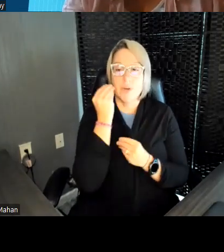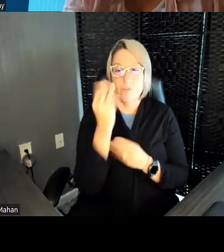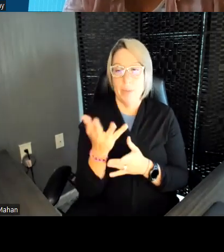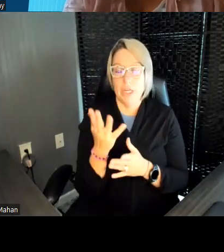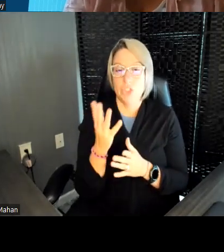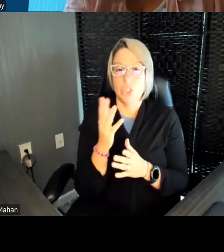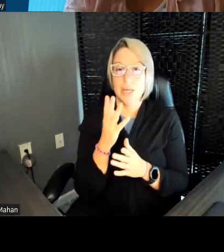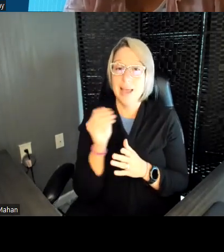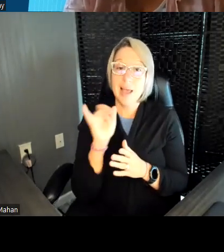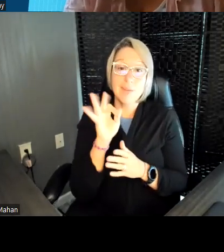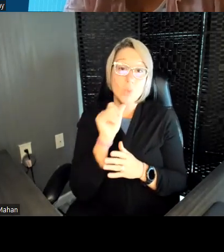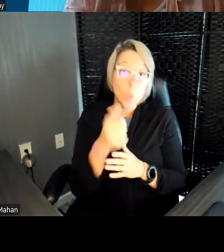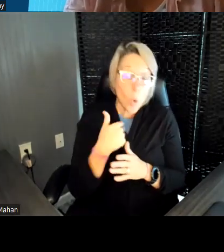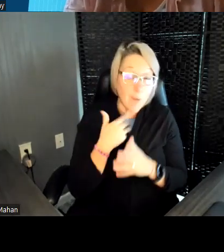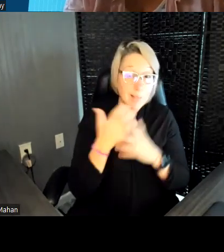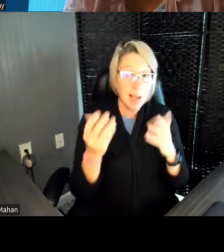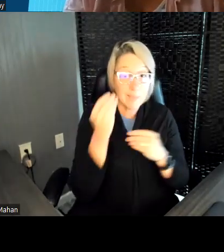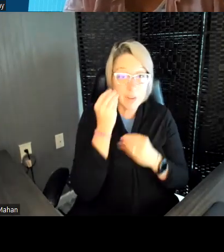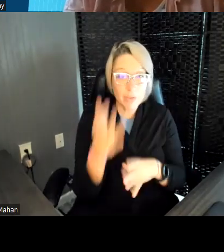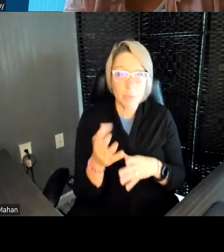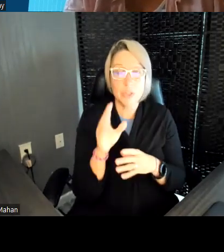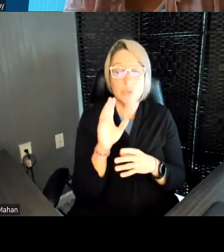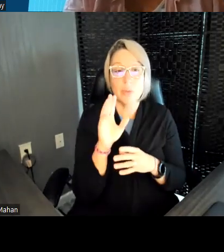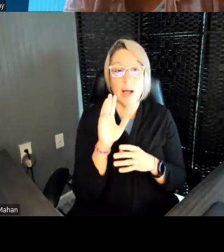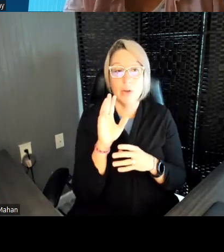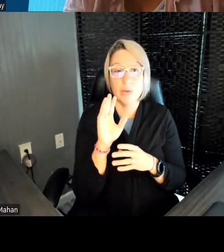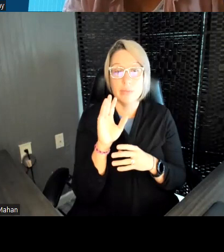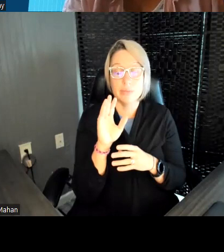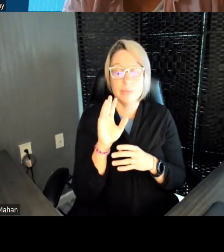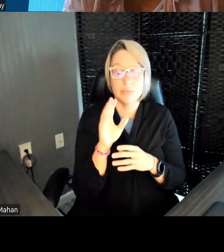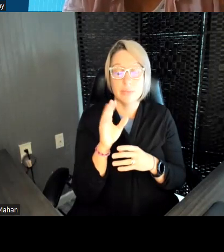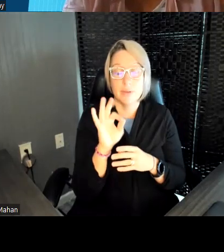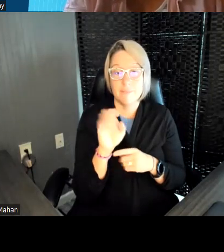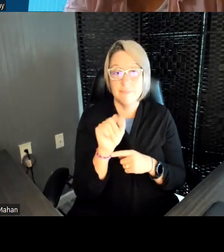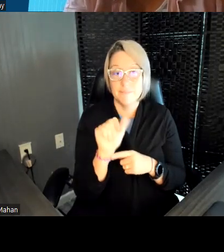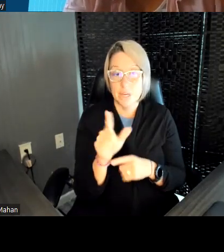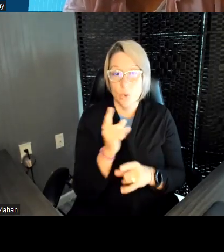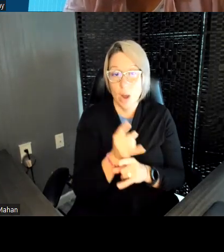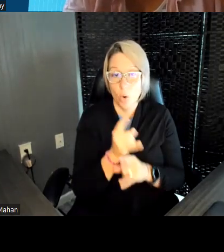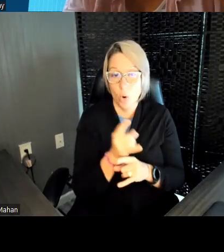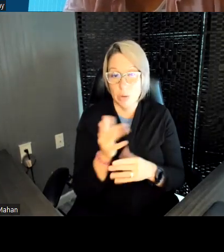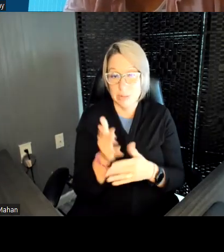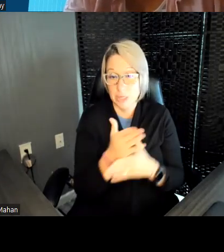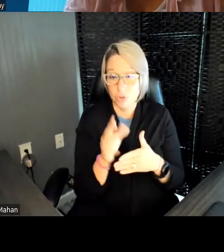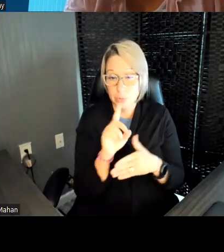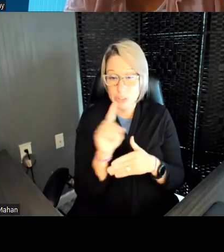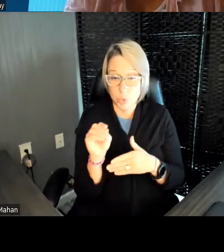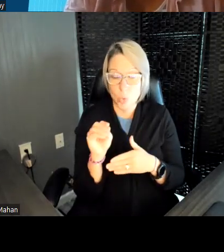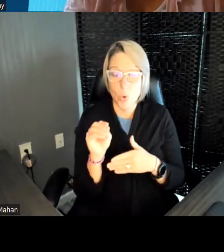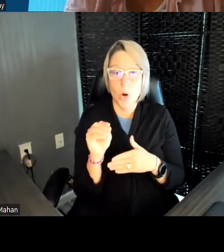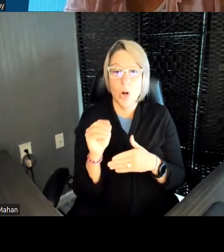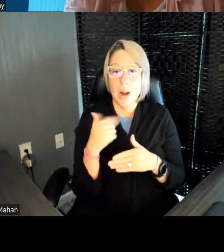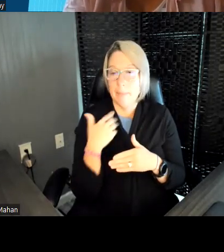if you don't have a lot of information about fetal alcohol spectrum disorder, I'd really encourage you to, and I'm helpful to send